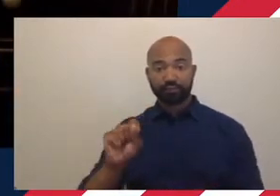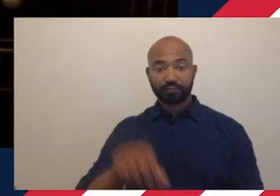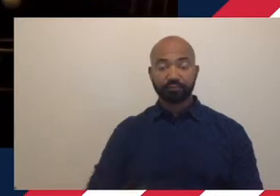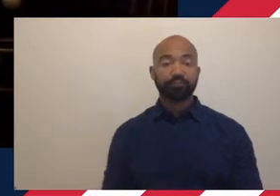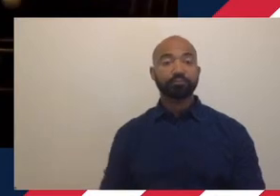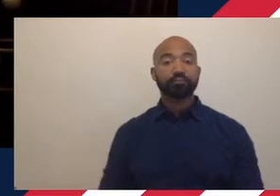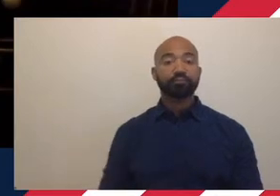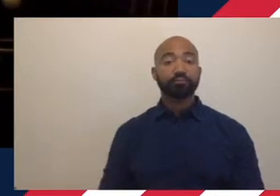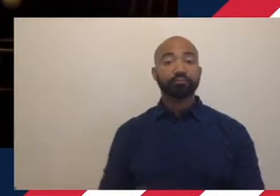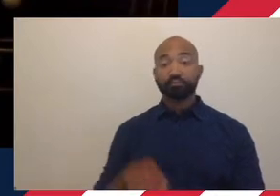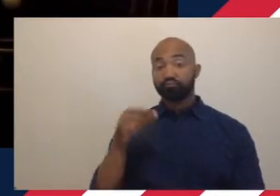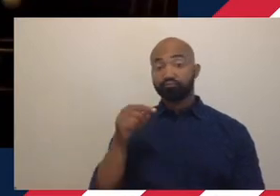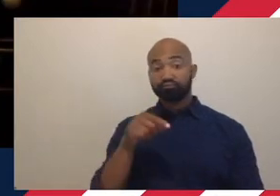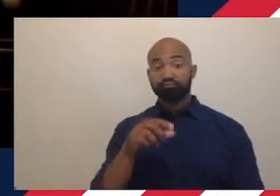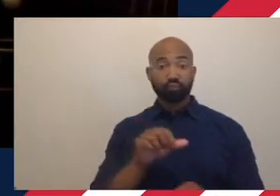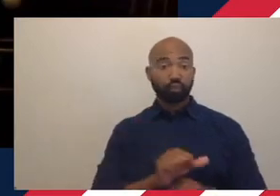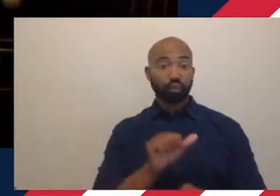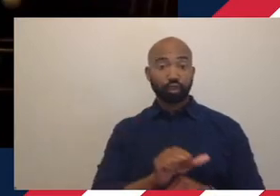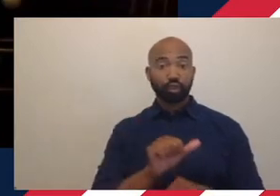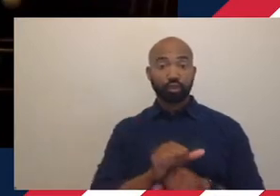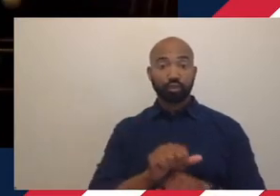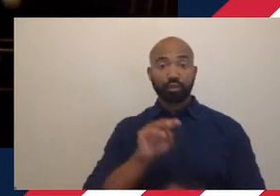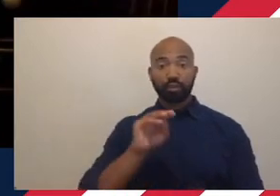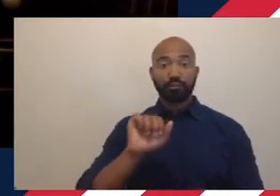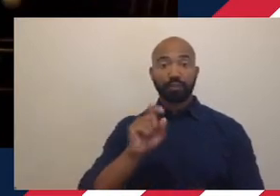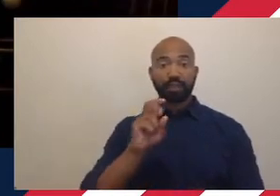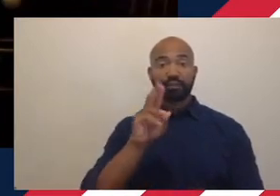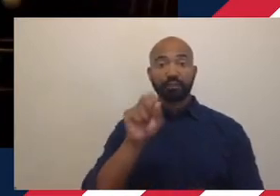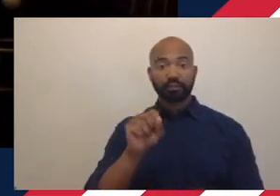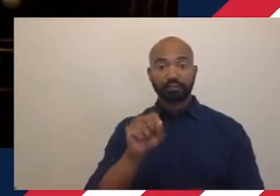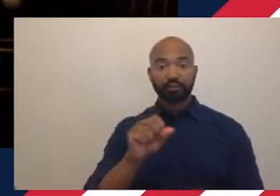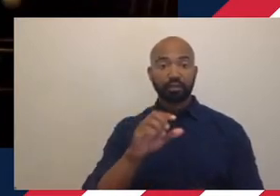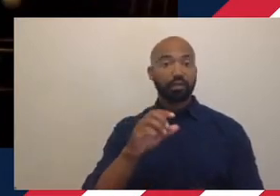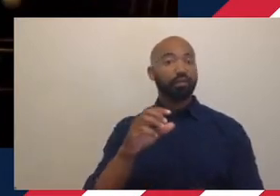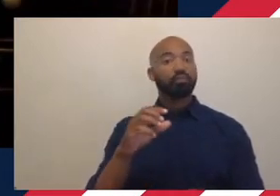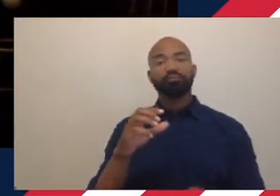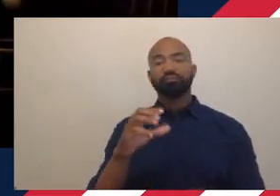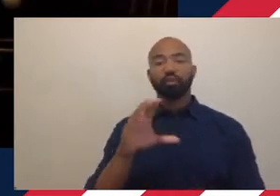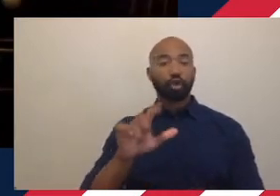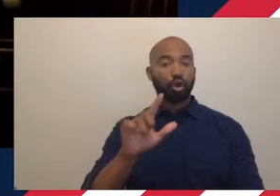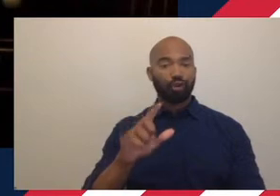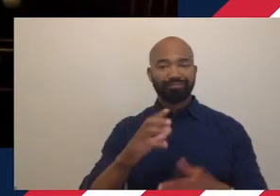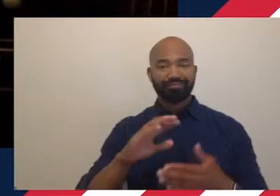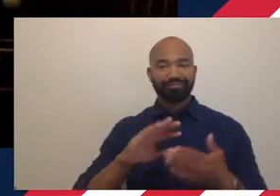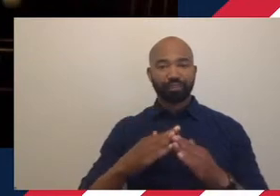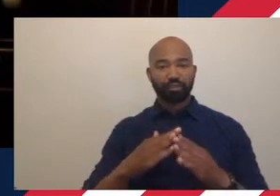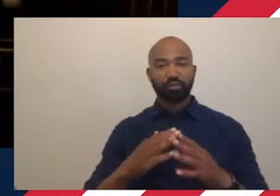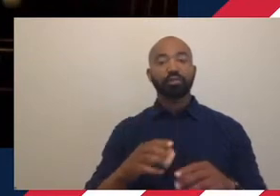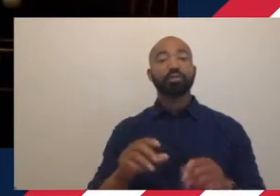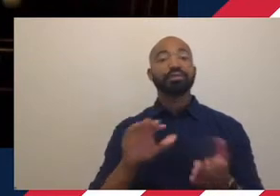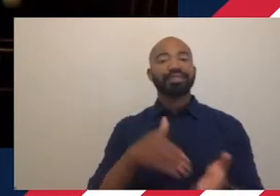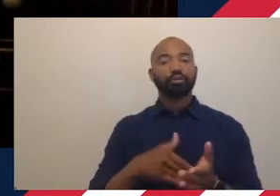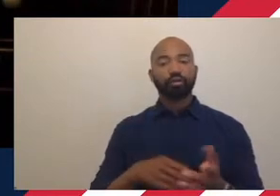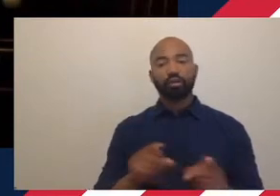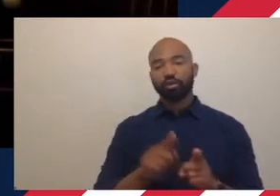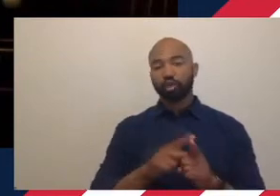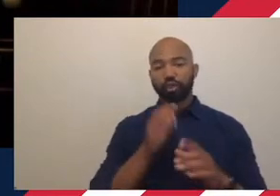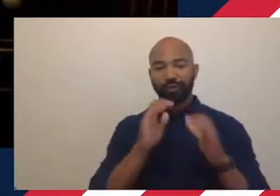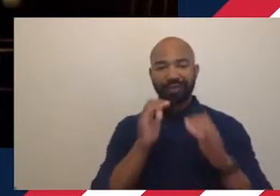Anna works at the Maximus Call Center and is a member of the Communication Workers for America